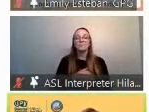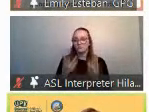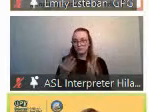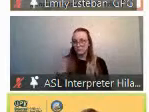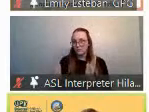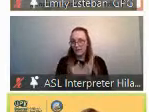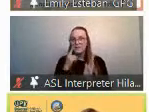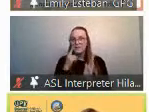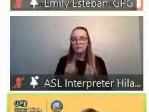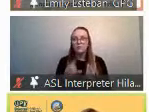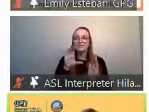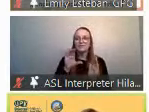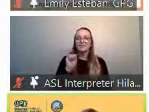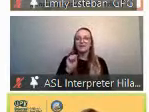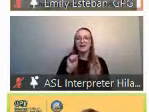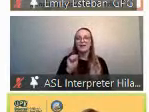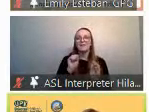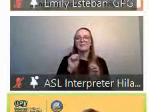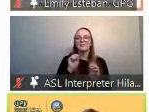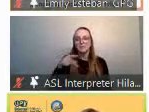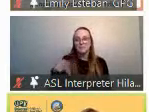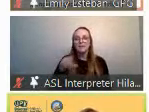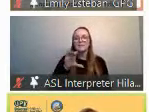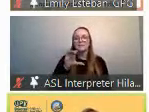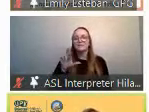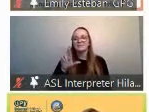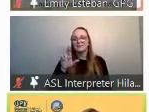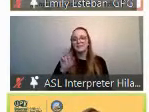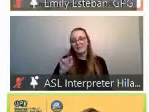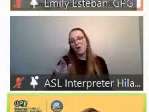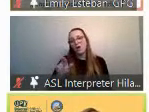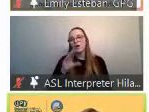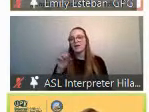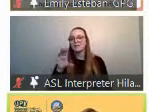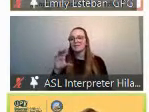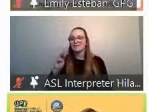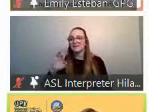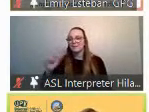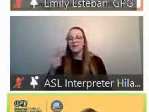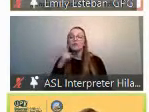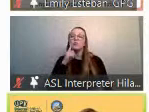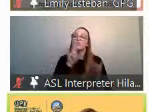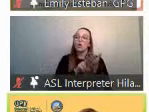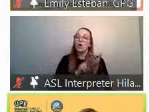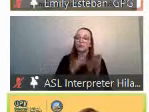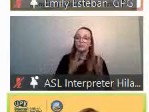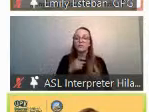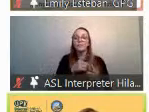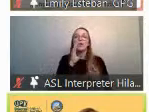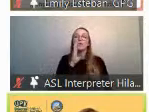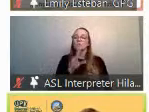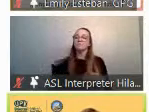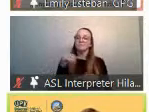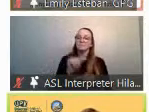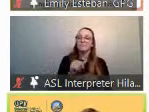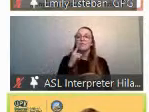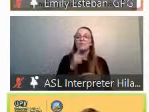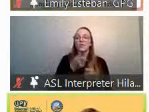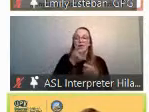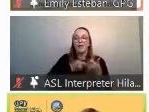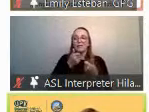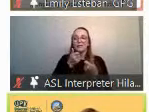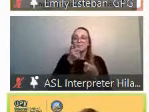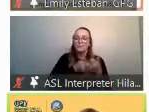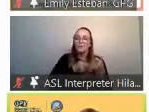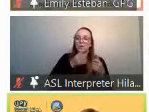CSPP, CCTR, and CMIG. So contractors in this case are reimbursed based off of a per child daily rate.